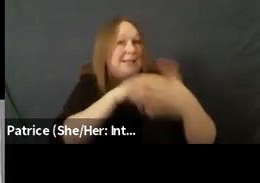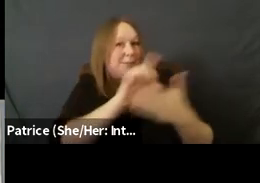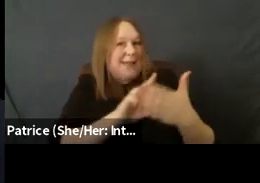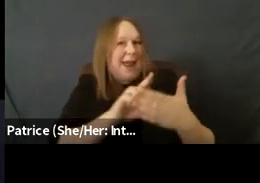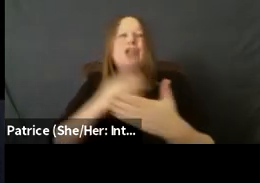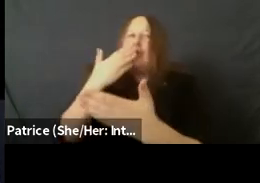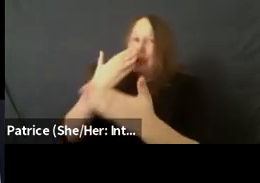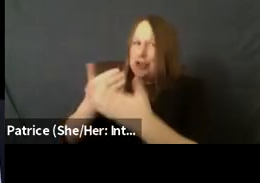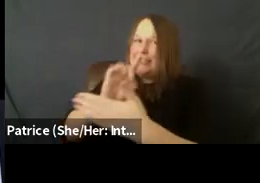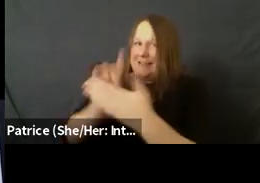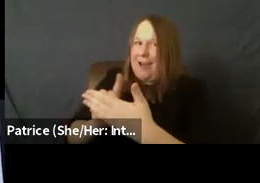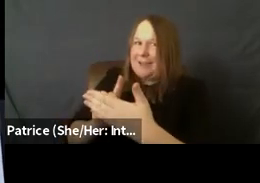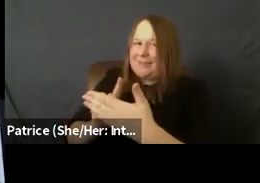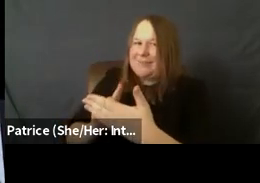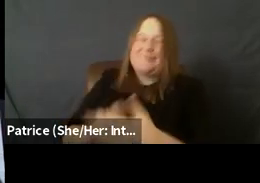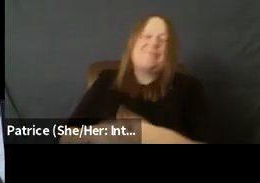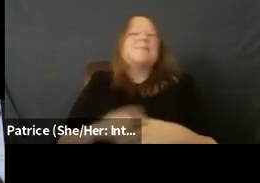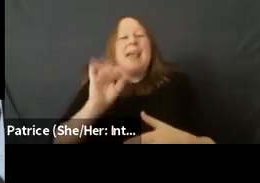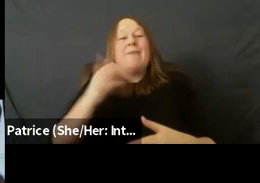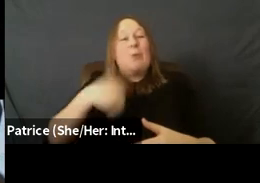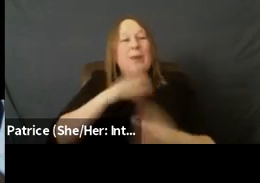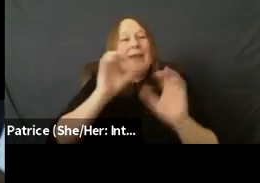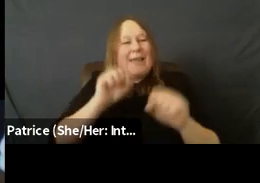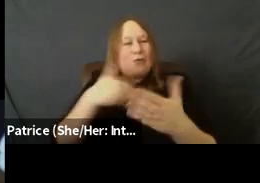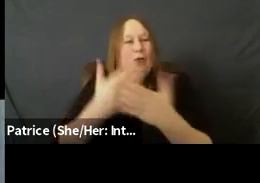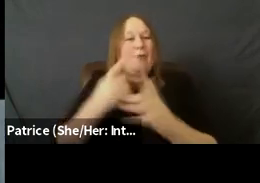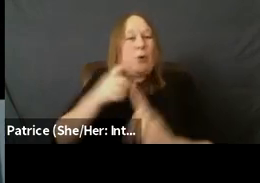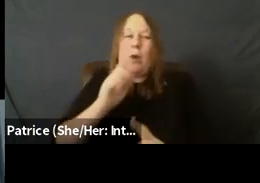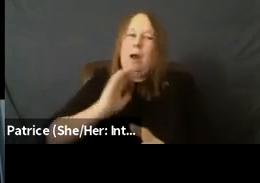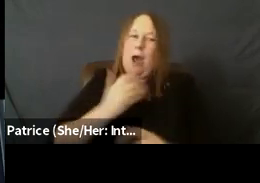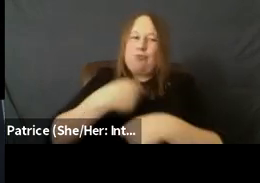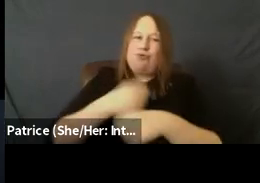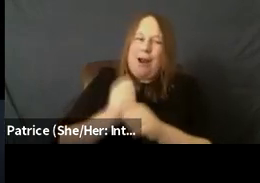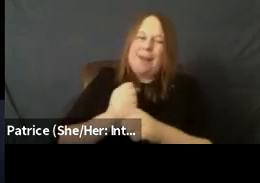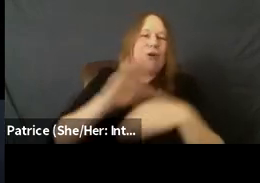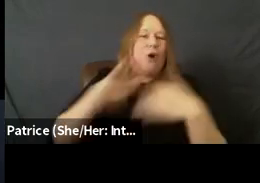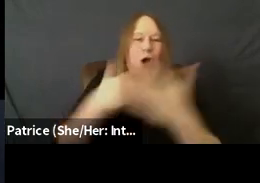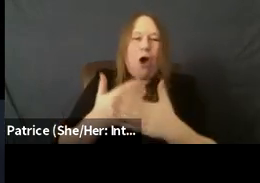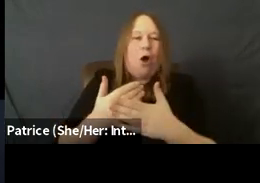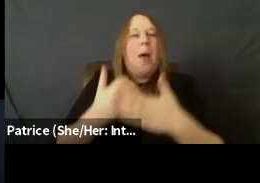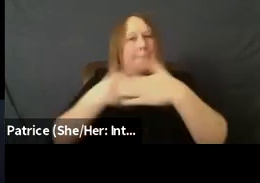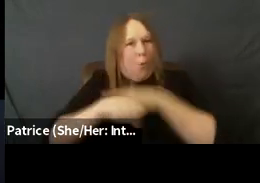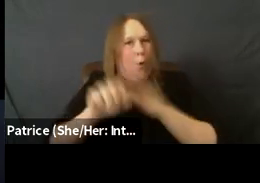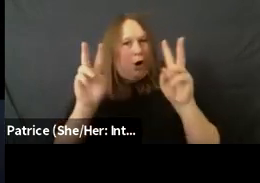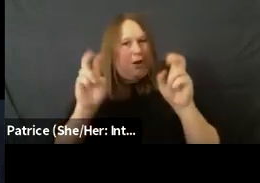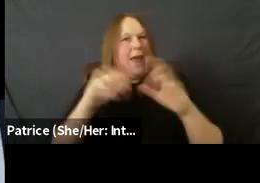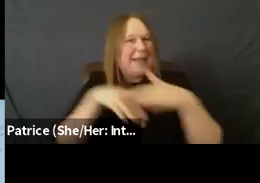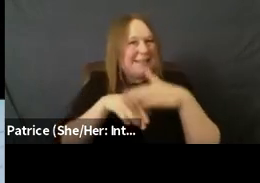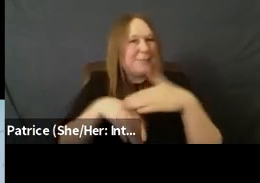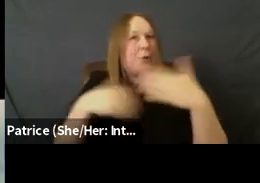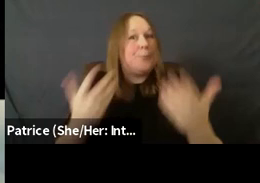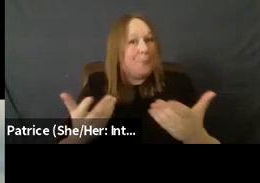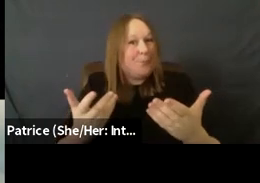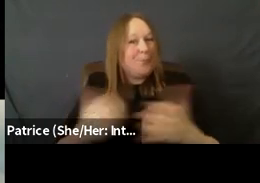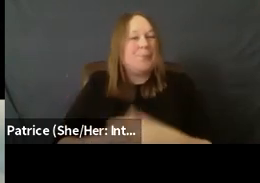good design. If we can get to the point where our products are all born accessible, activate Yahoo